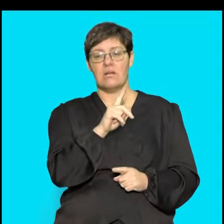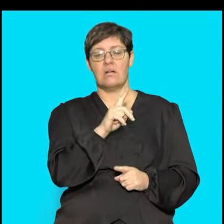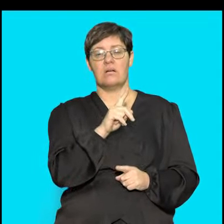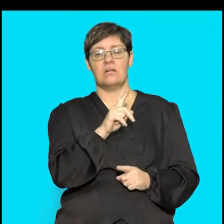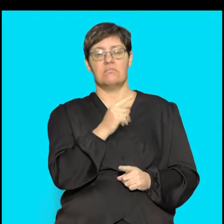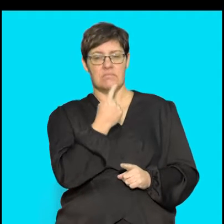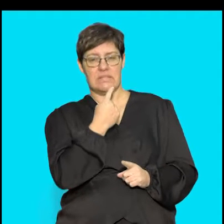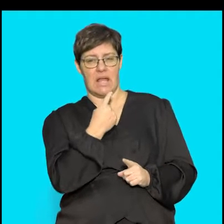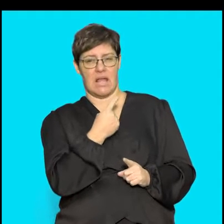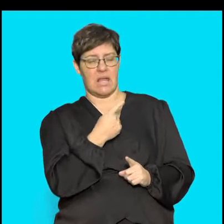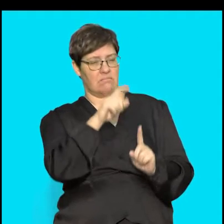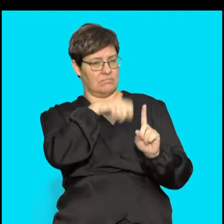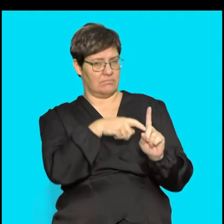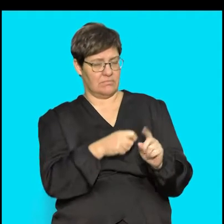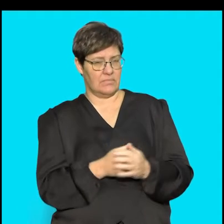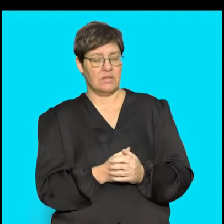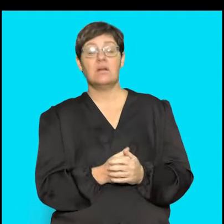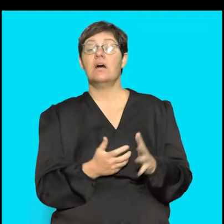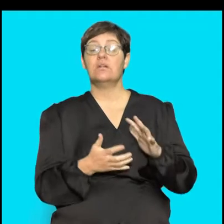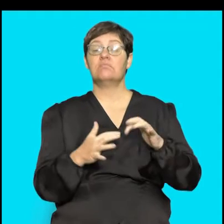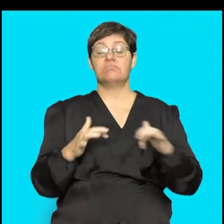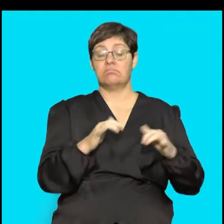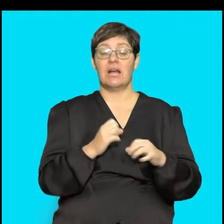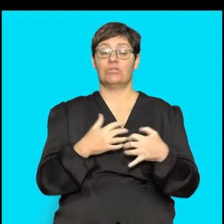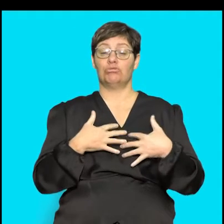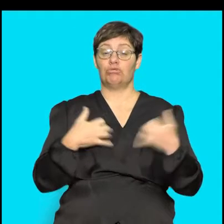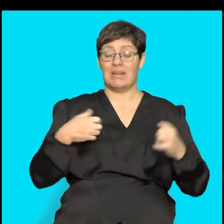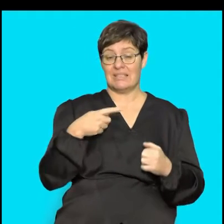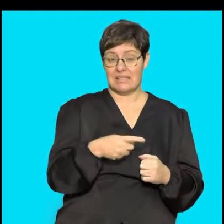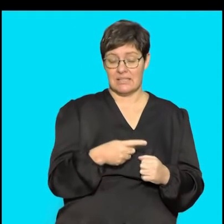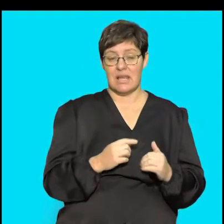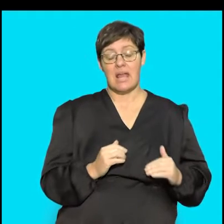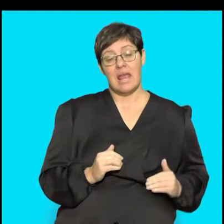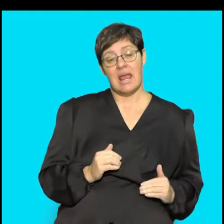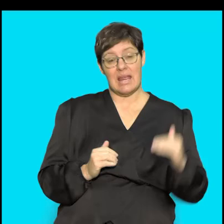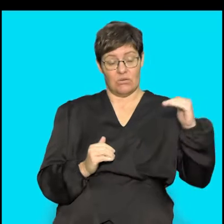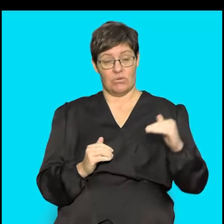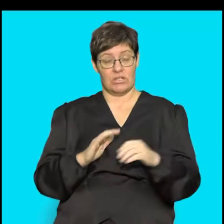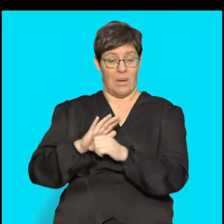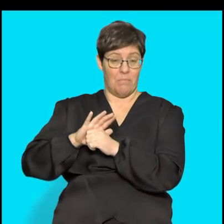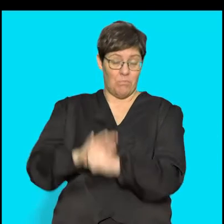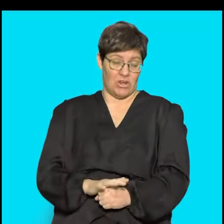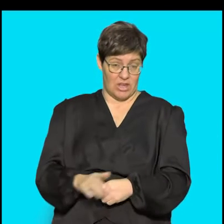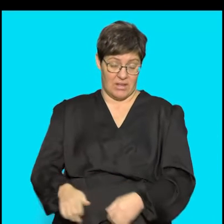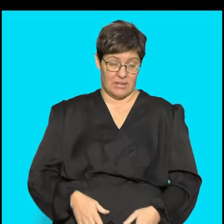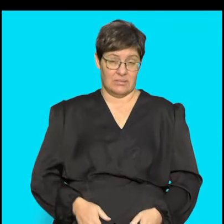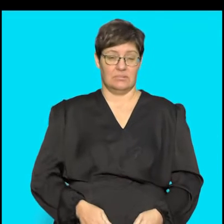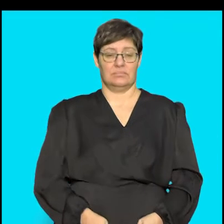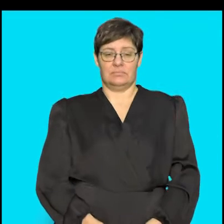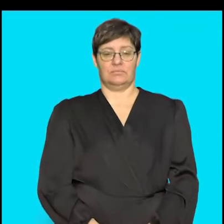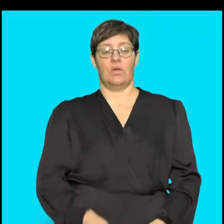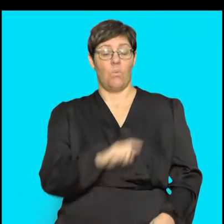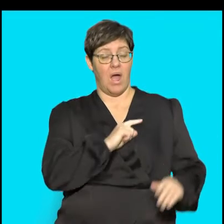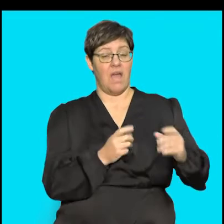Schreif says. The disturbance or the stress was an increase in pressure. Remember, the